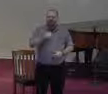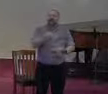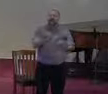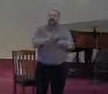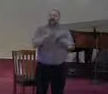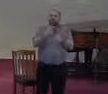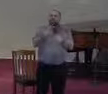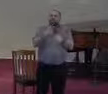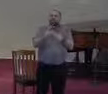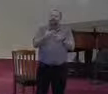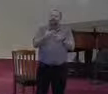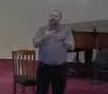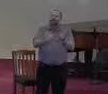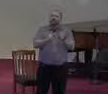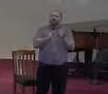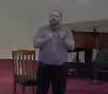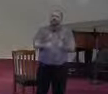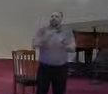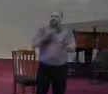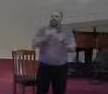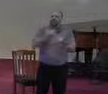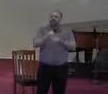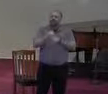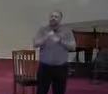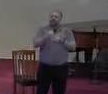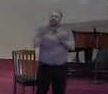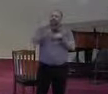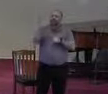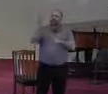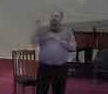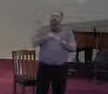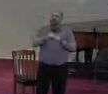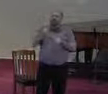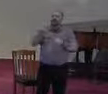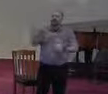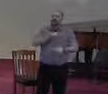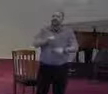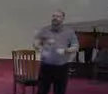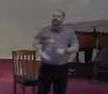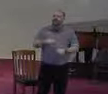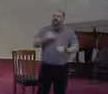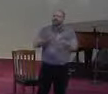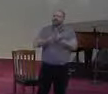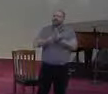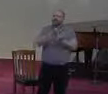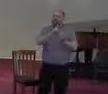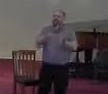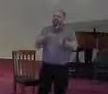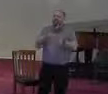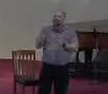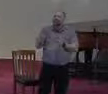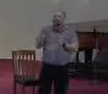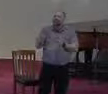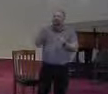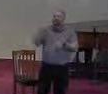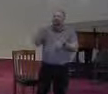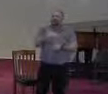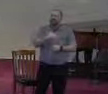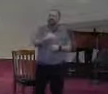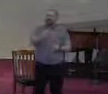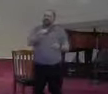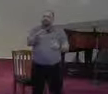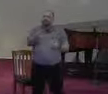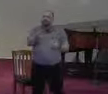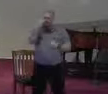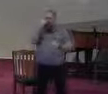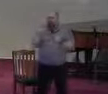Jesus to continue the good work which you are doing in him. Lord, I pray that you would give to him the desires of his heart and provide